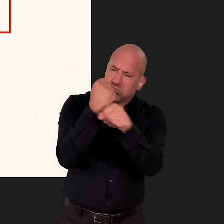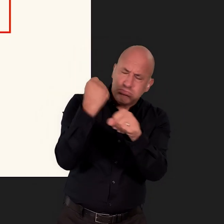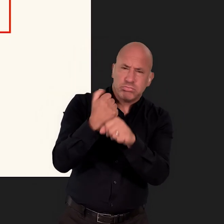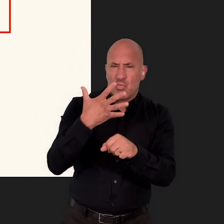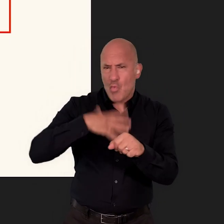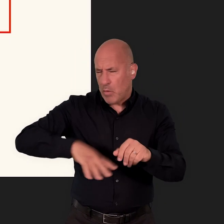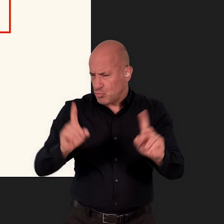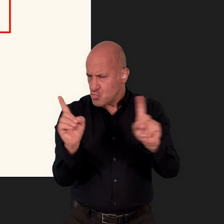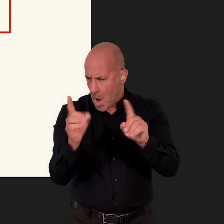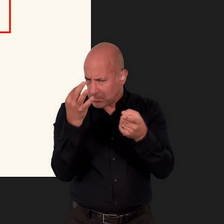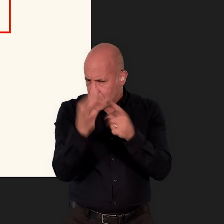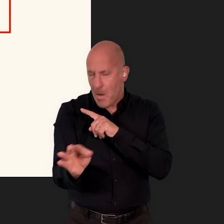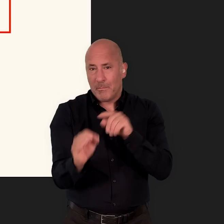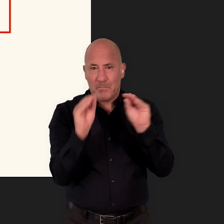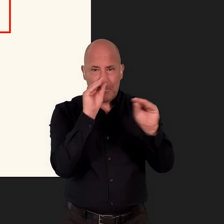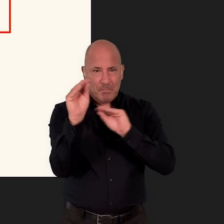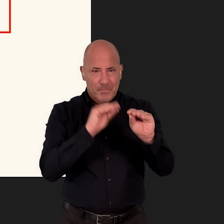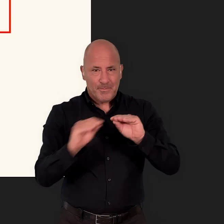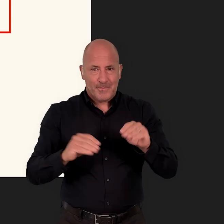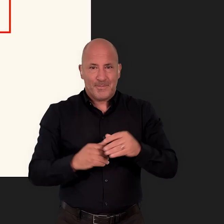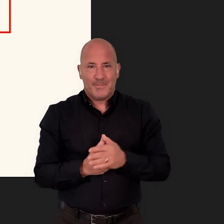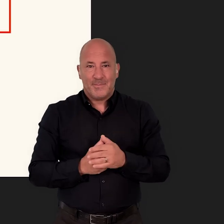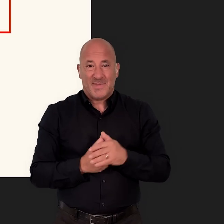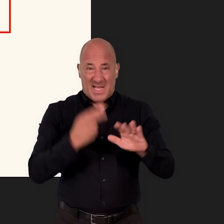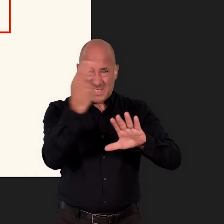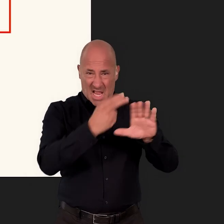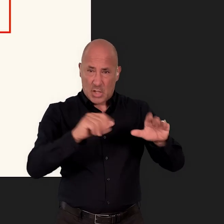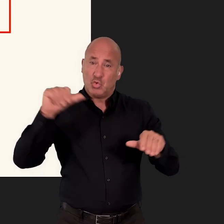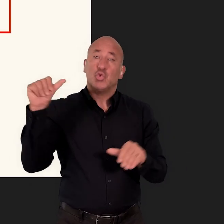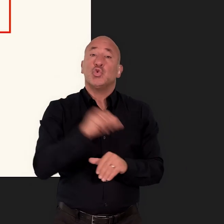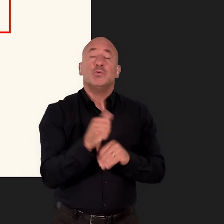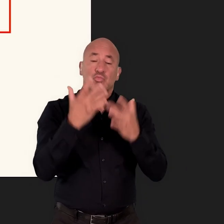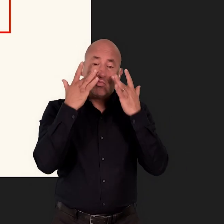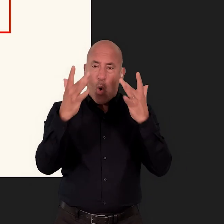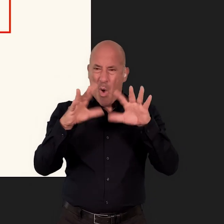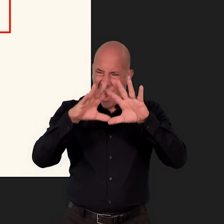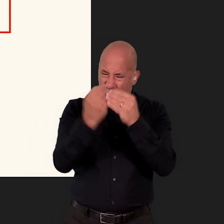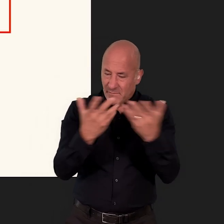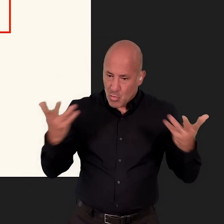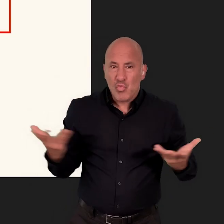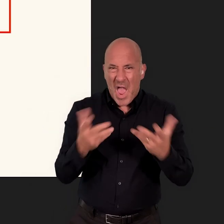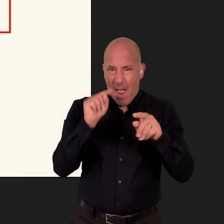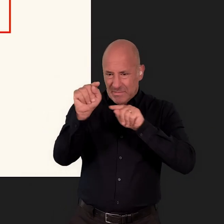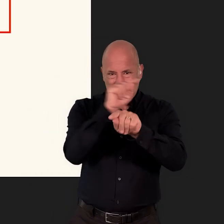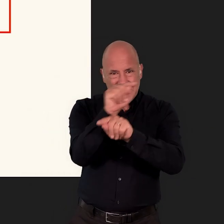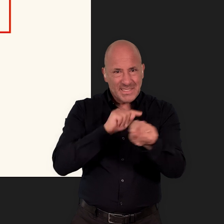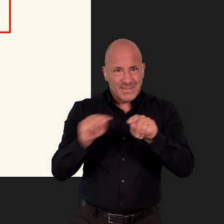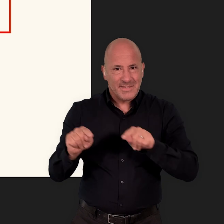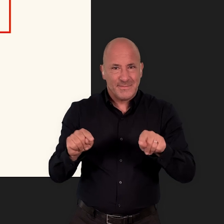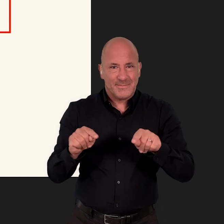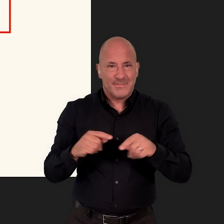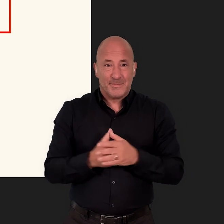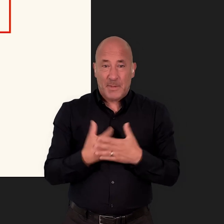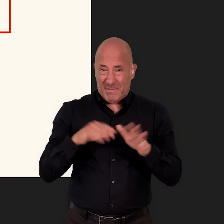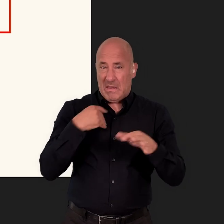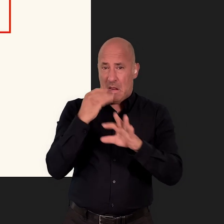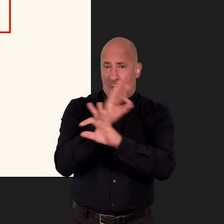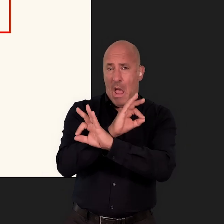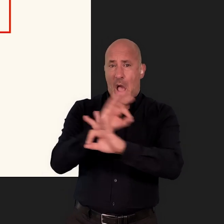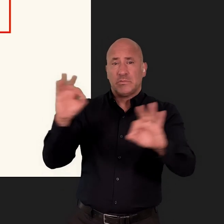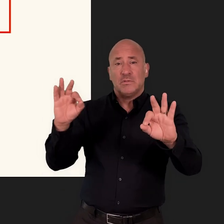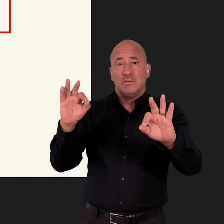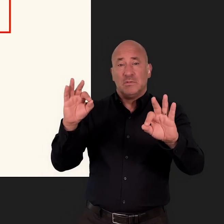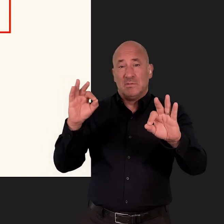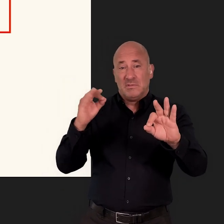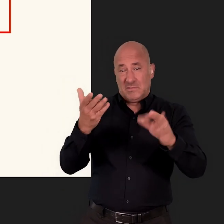as defining the actual work that you want to carry out. Your design drawings should show where everything will go.